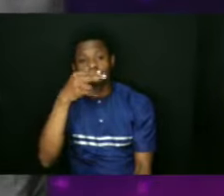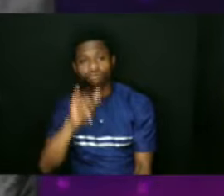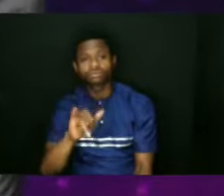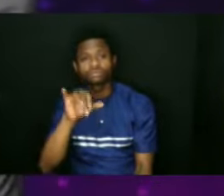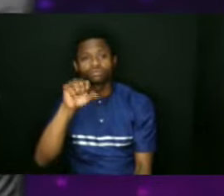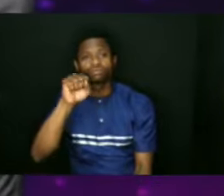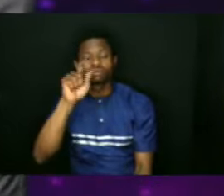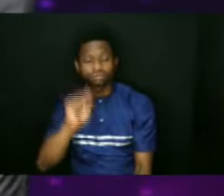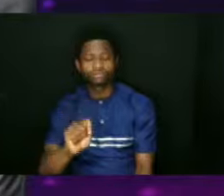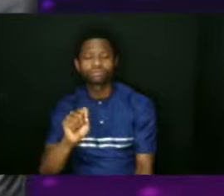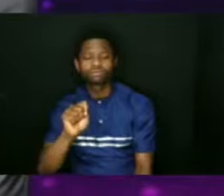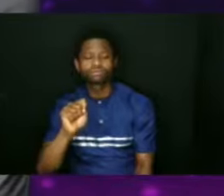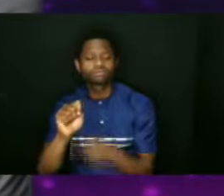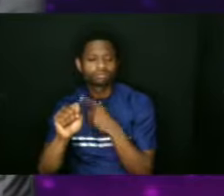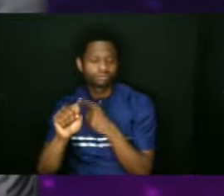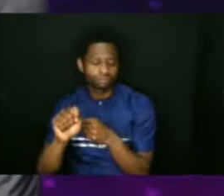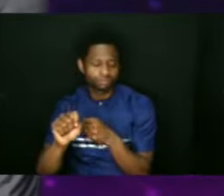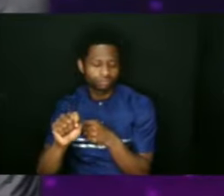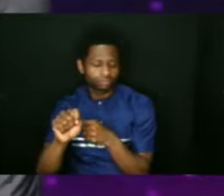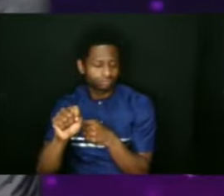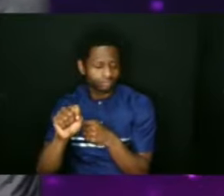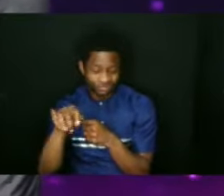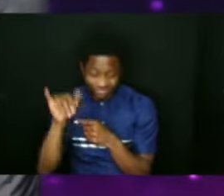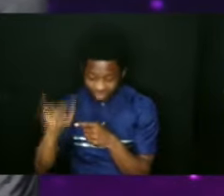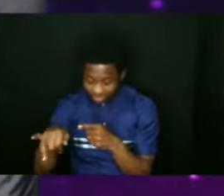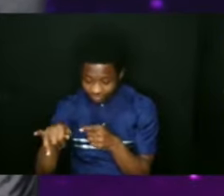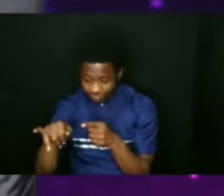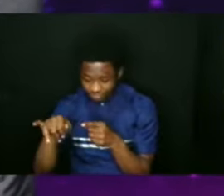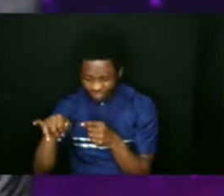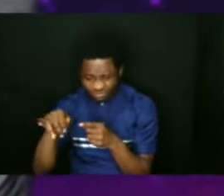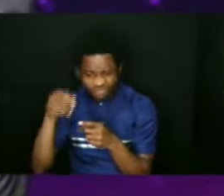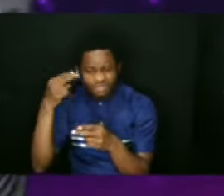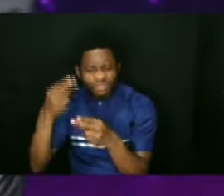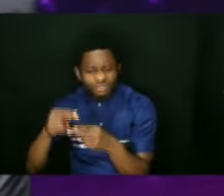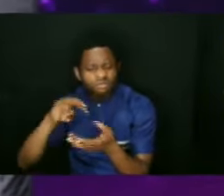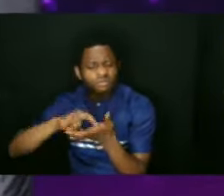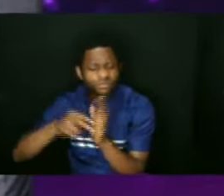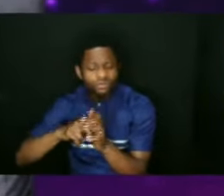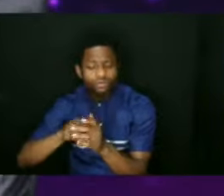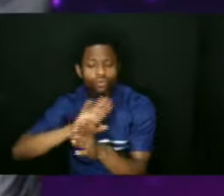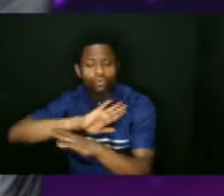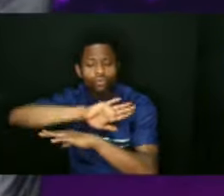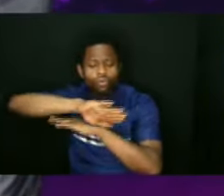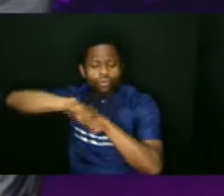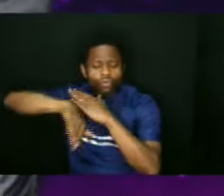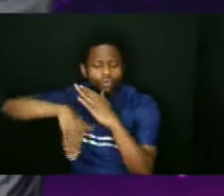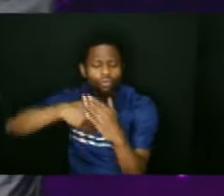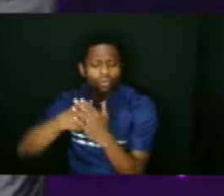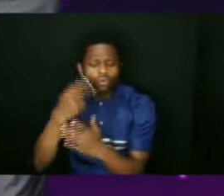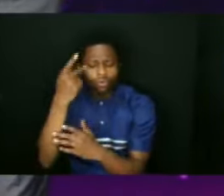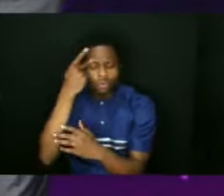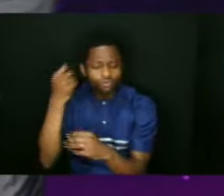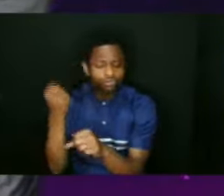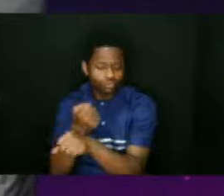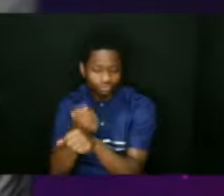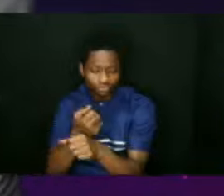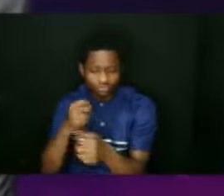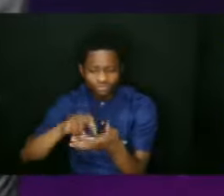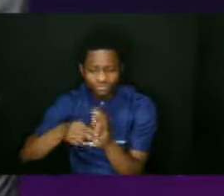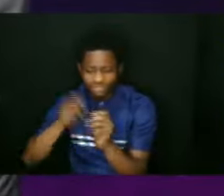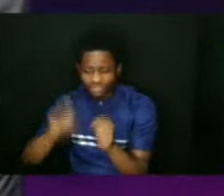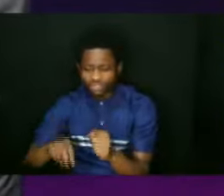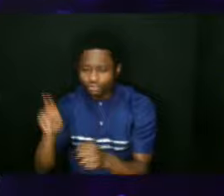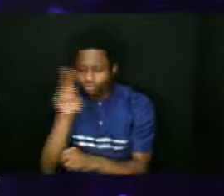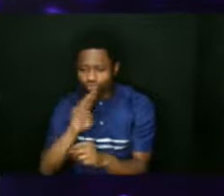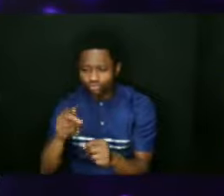Amethyst is referred to as an all-purpose stone. It is only